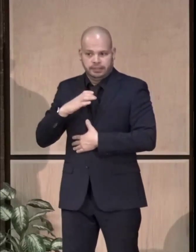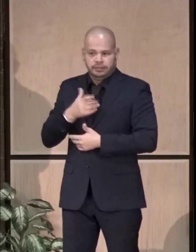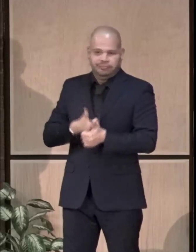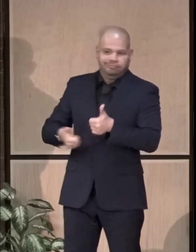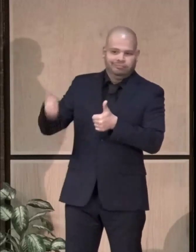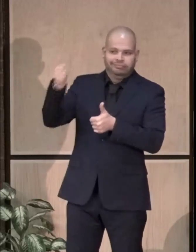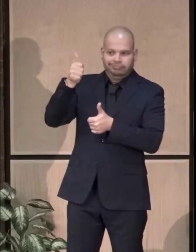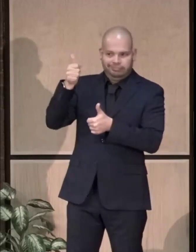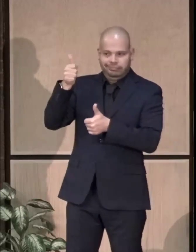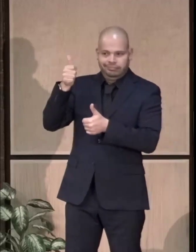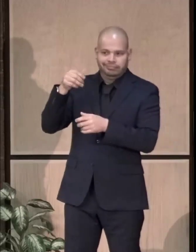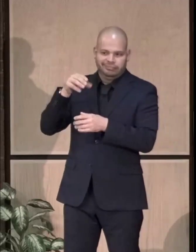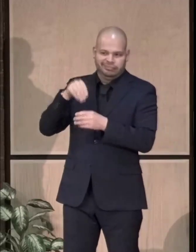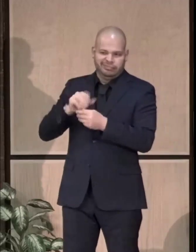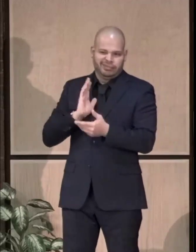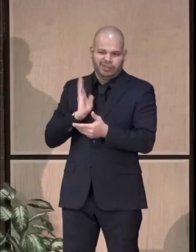in the company.